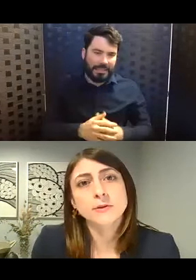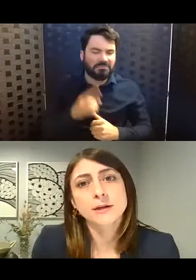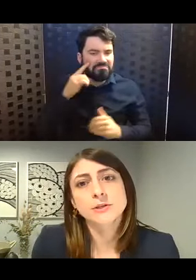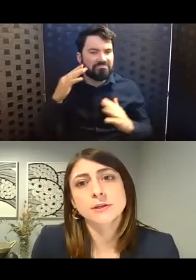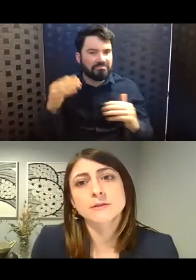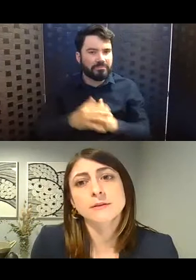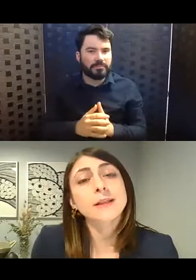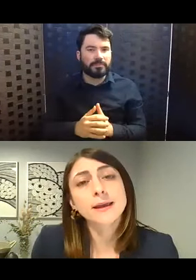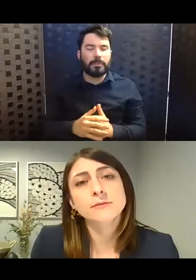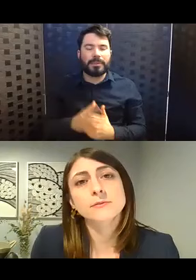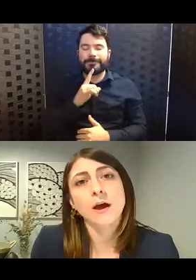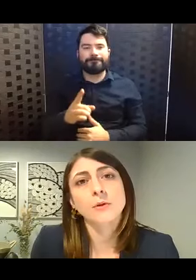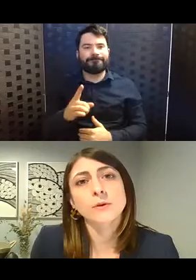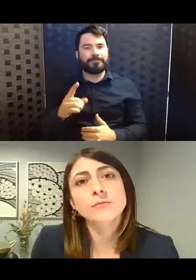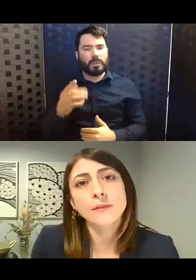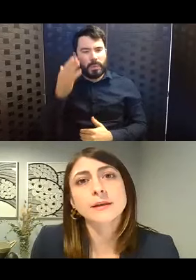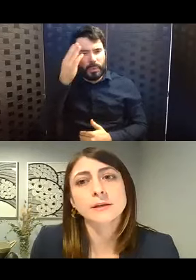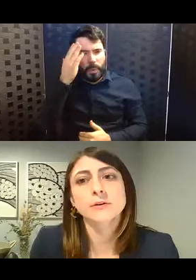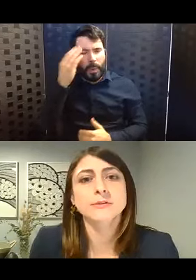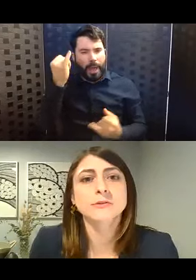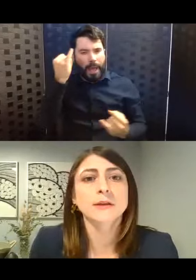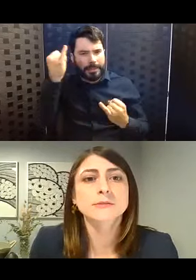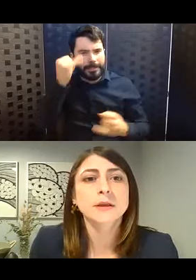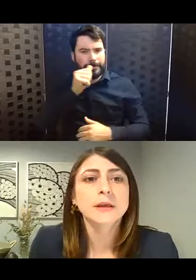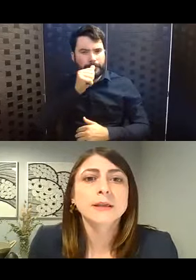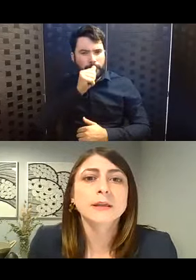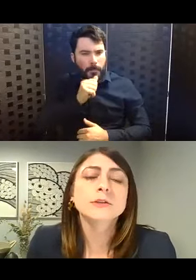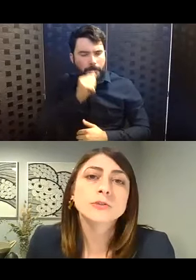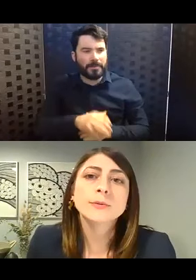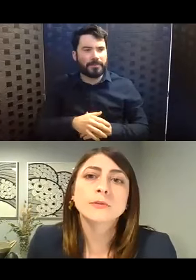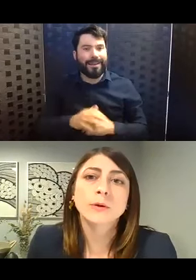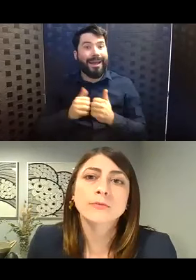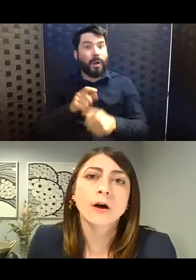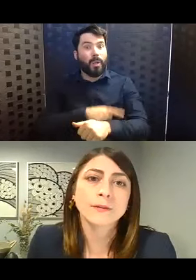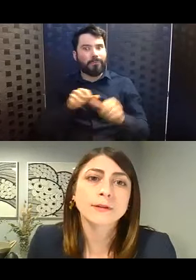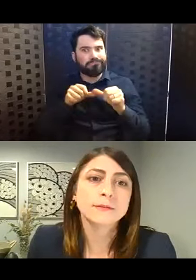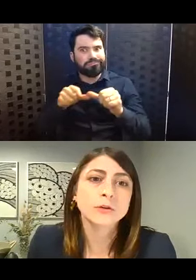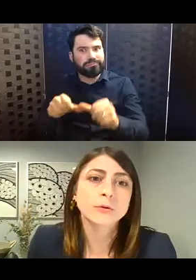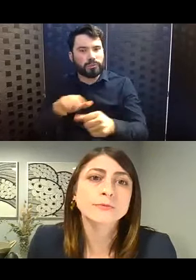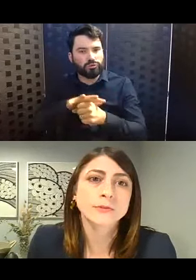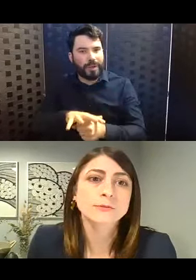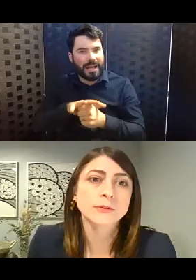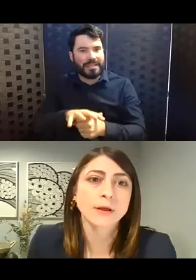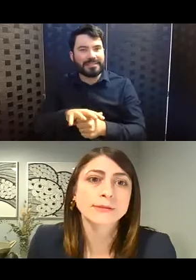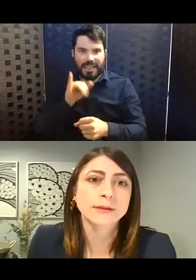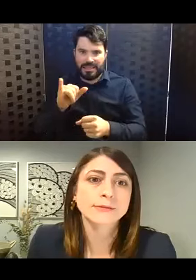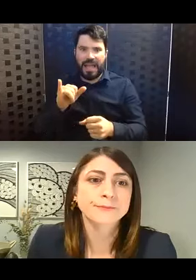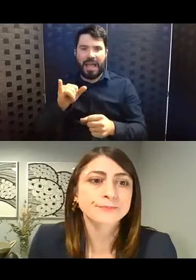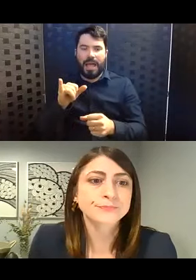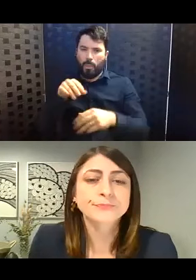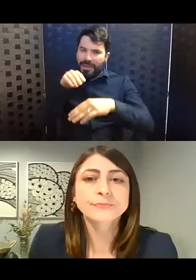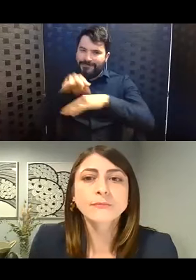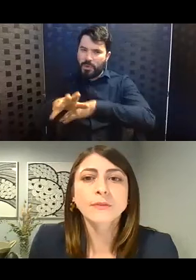coping strategies, and the length of time that we felt that increased stress can contribute to where we fall in the continuum of stress